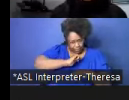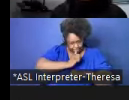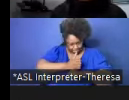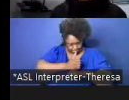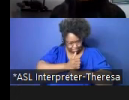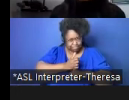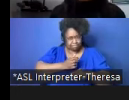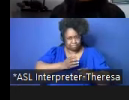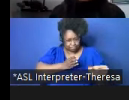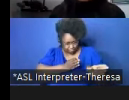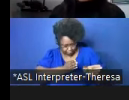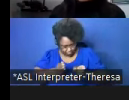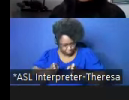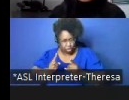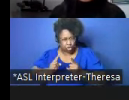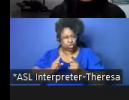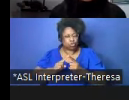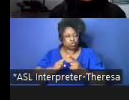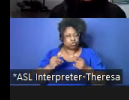them.